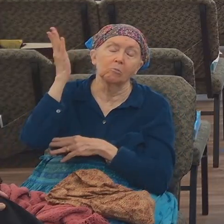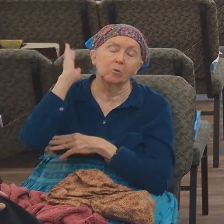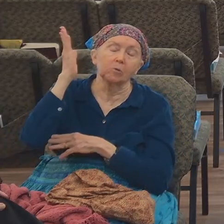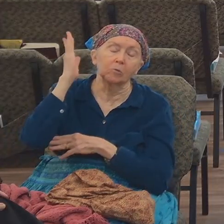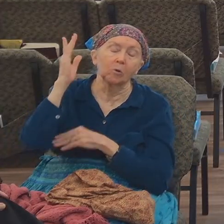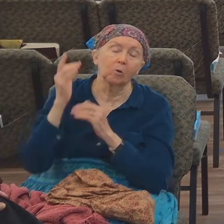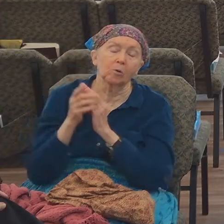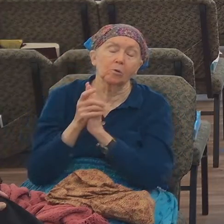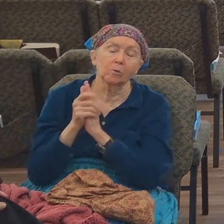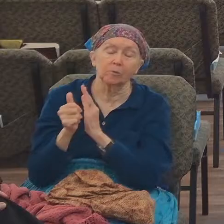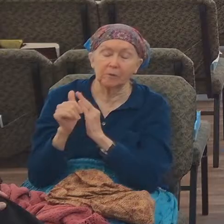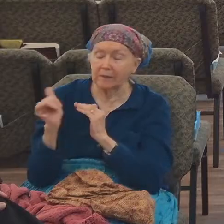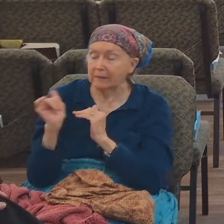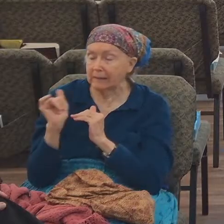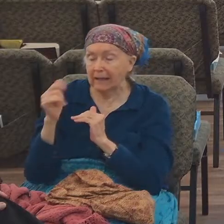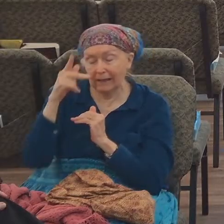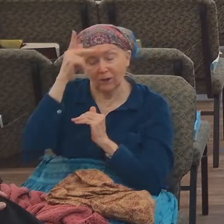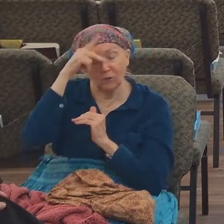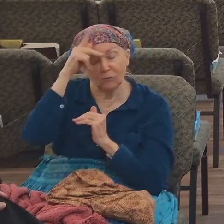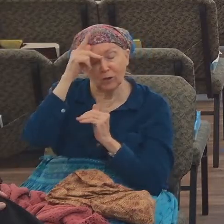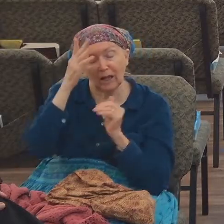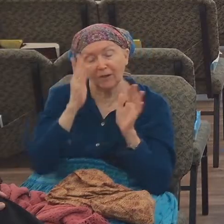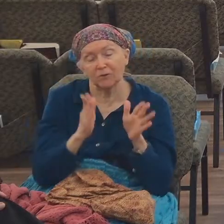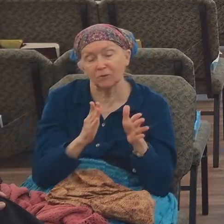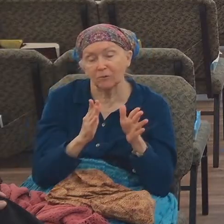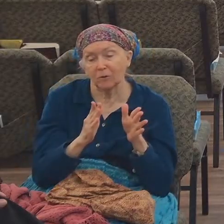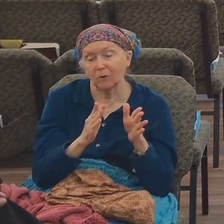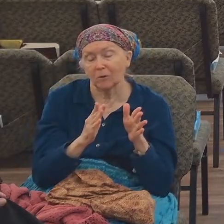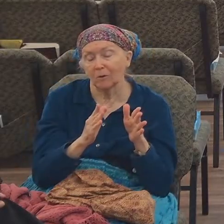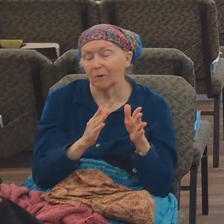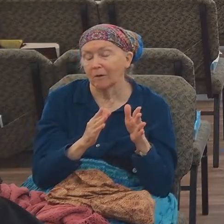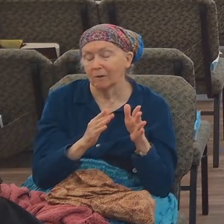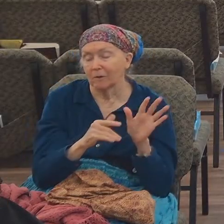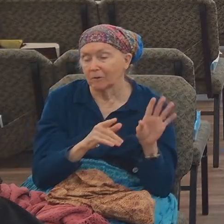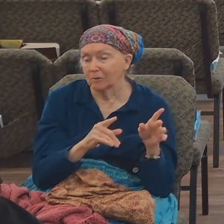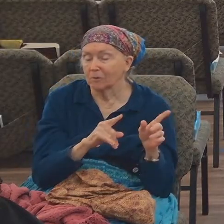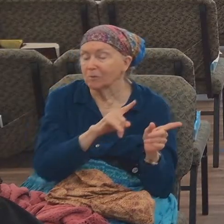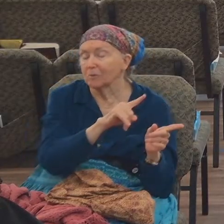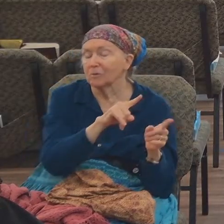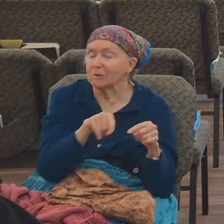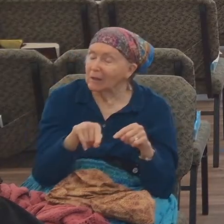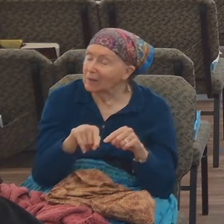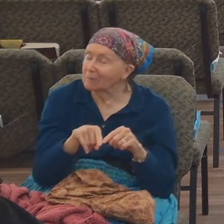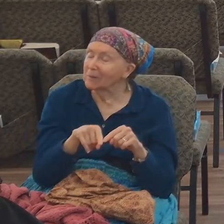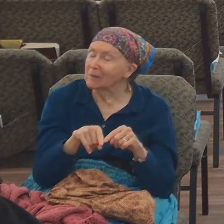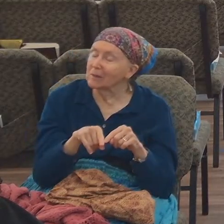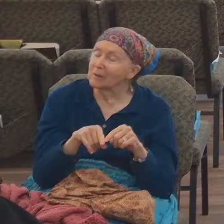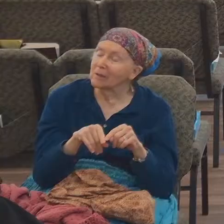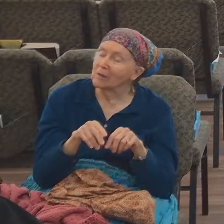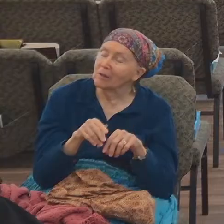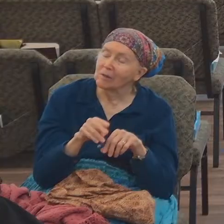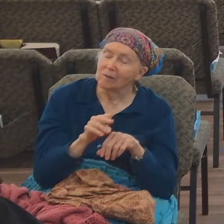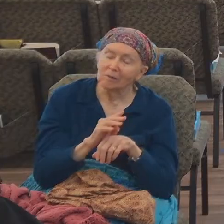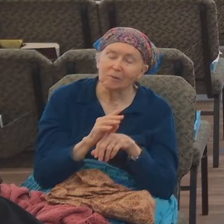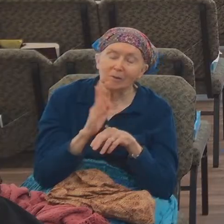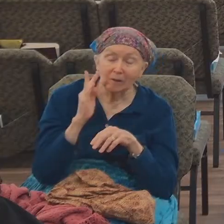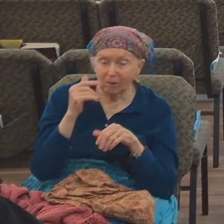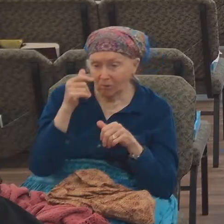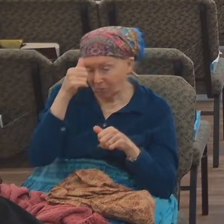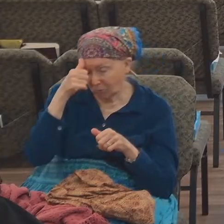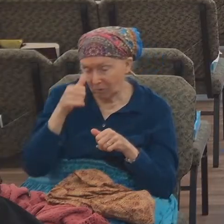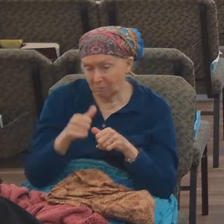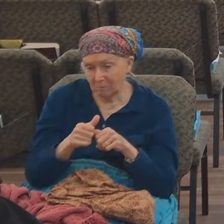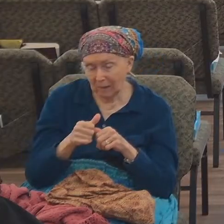It's philosophers who come through, the speech they would use. Remember the values that people were judged